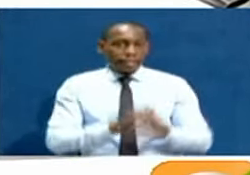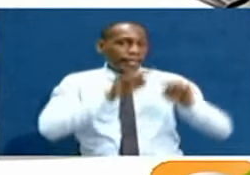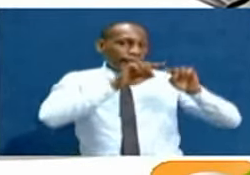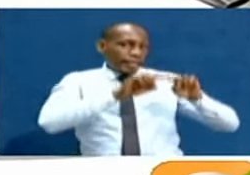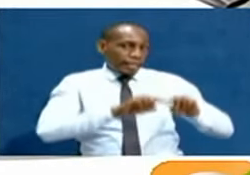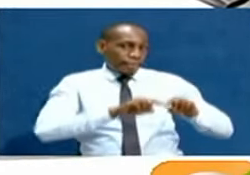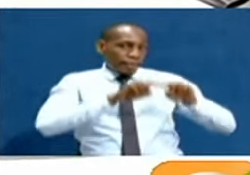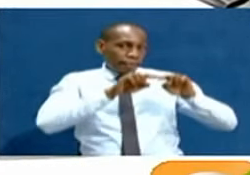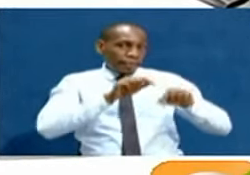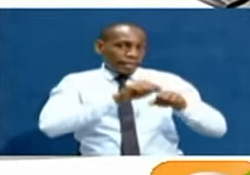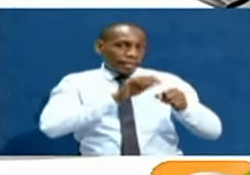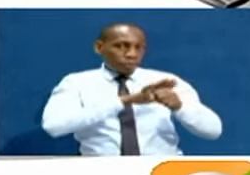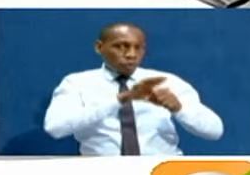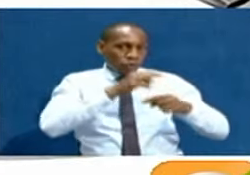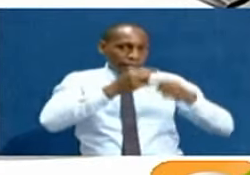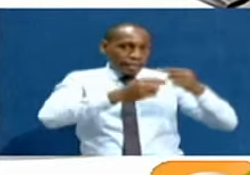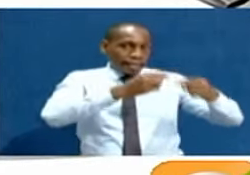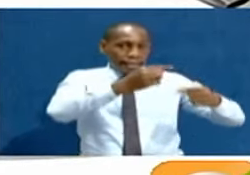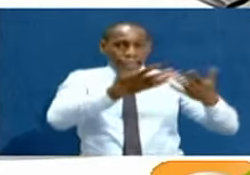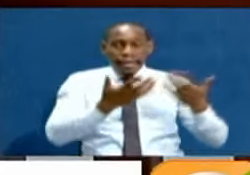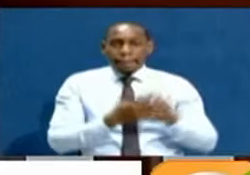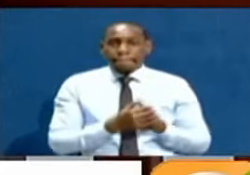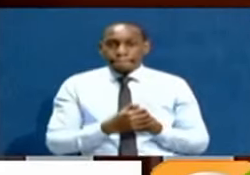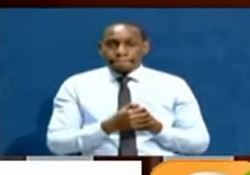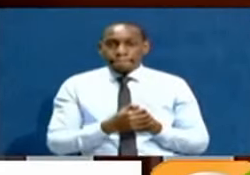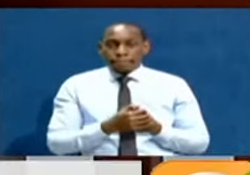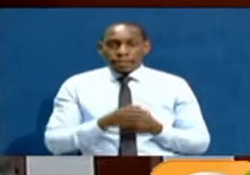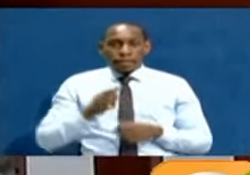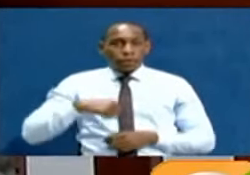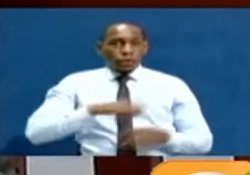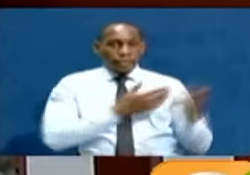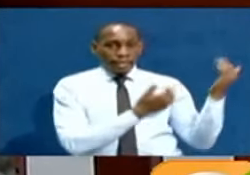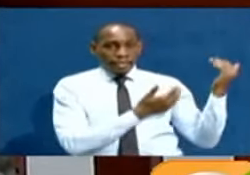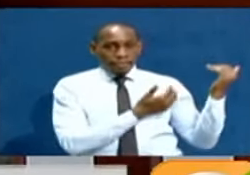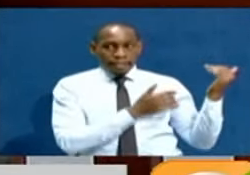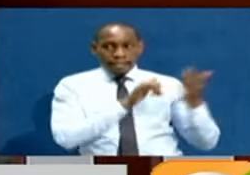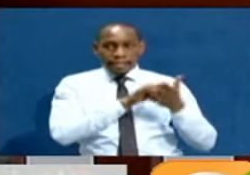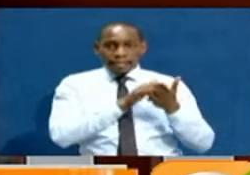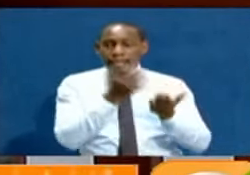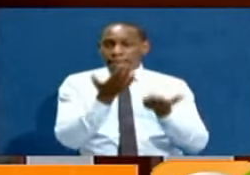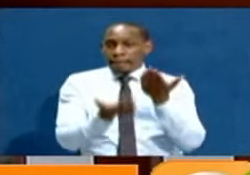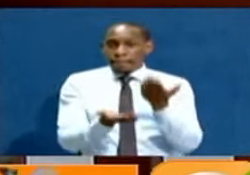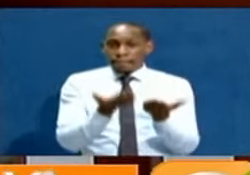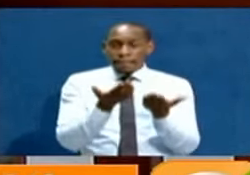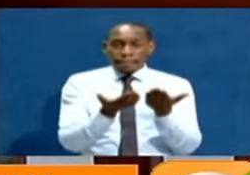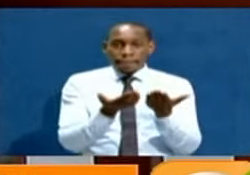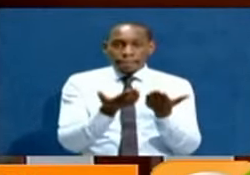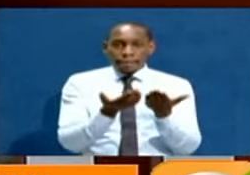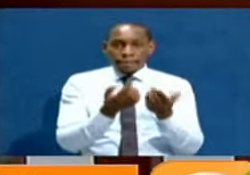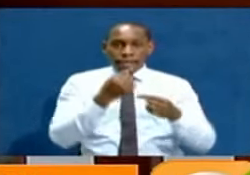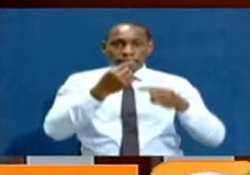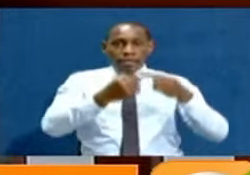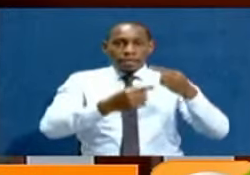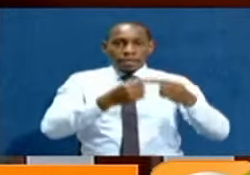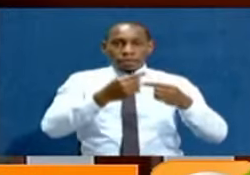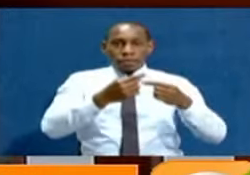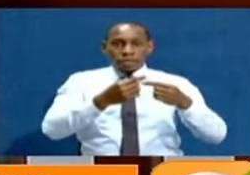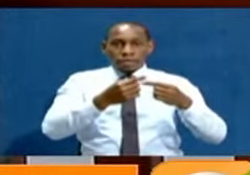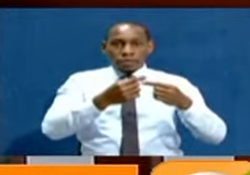how long this COVID crisis goes on for. You know, the IATA are projecting that we would probably not get back to